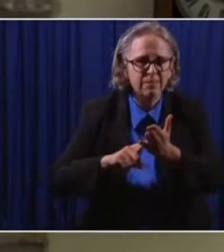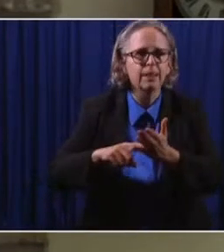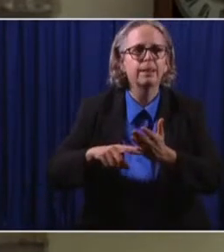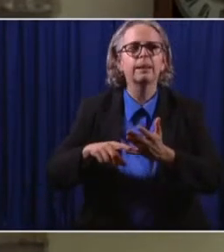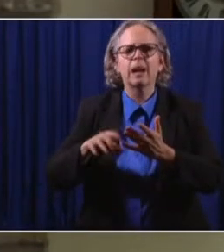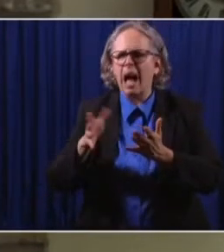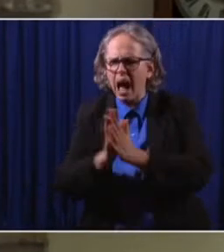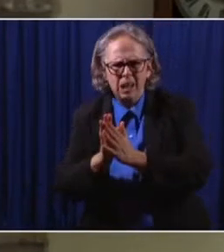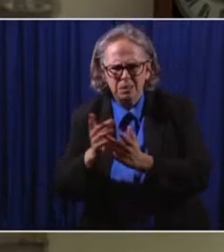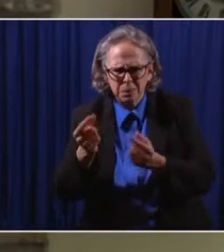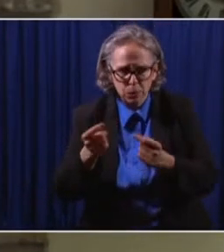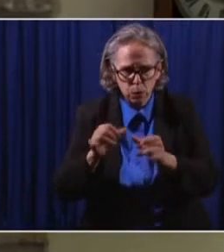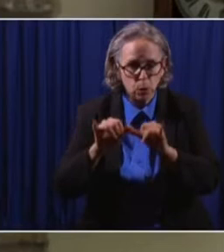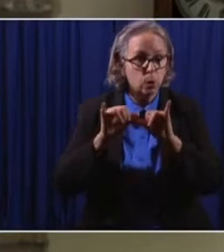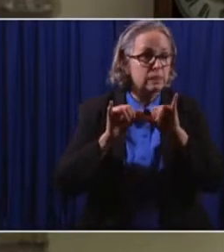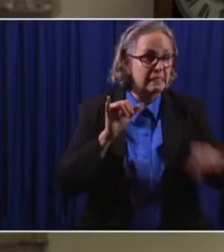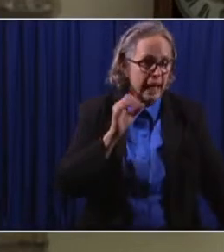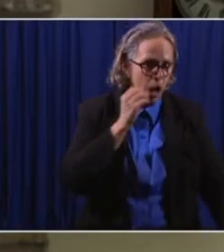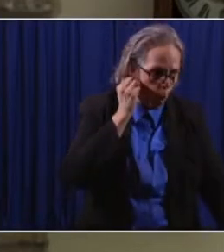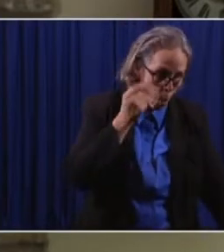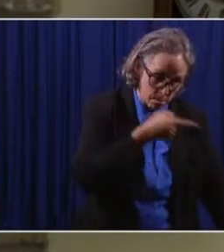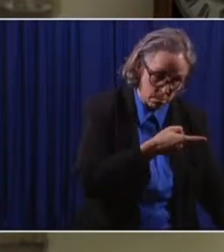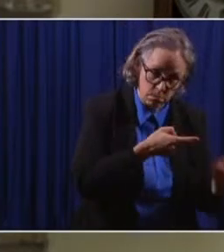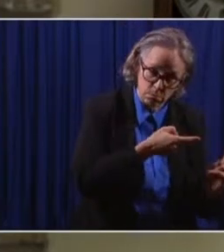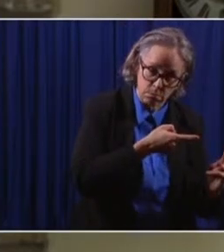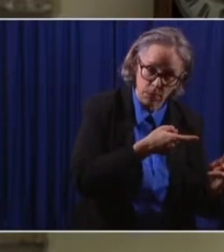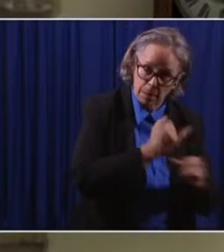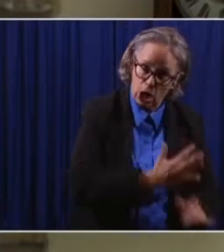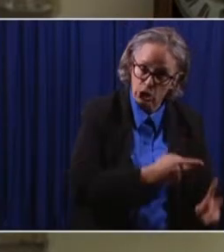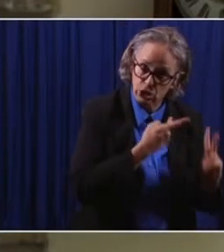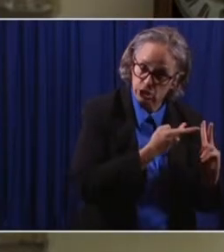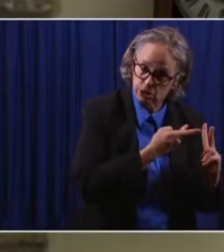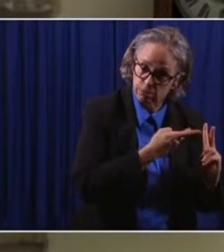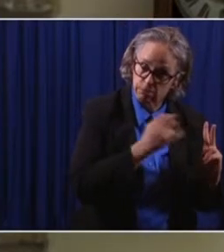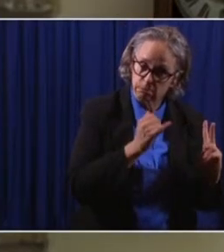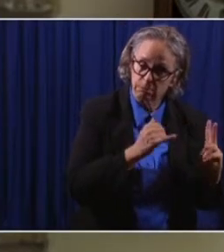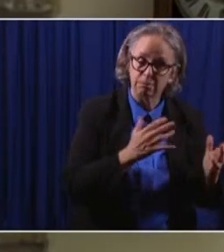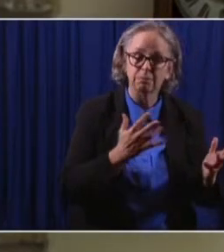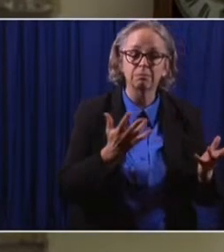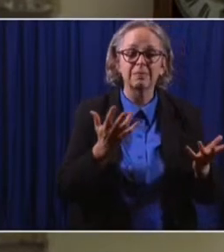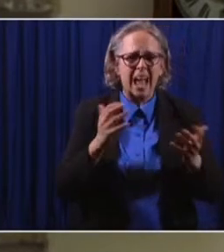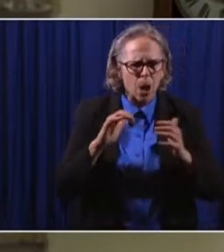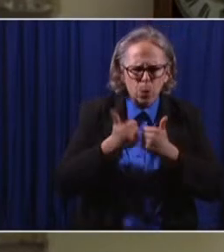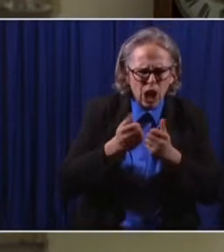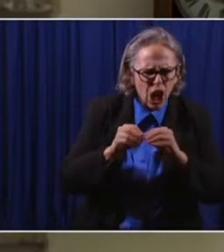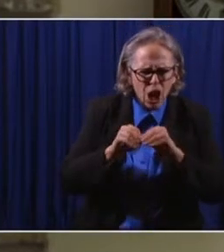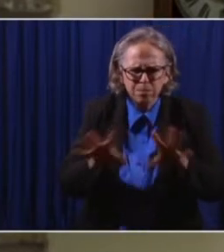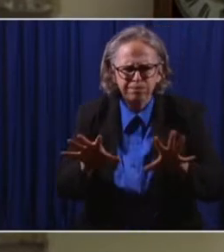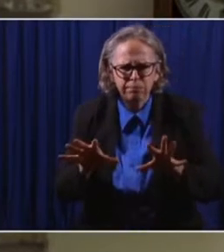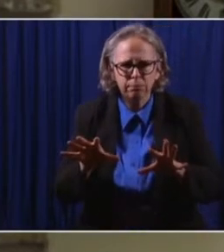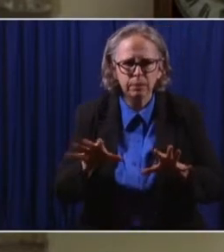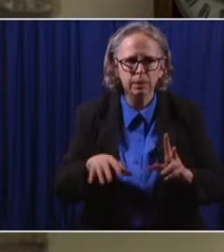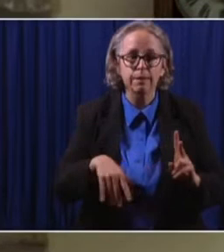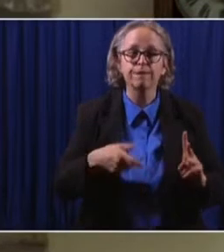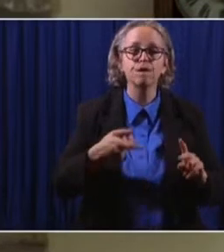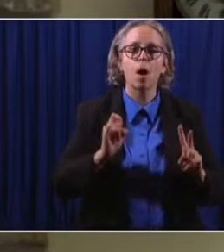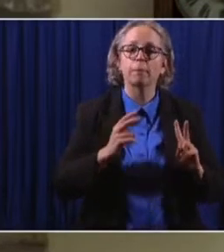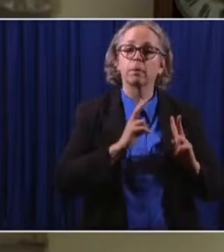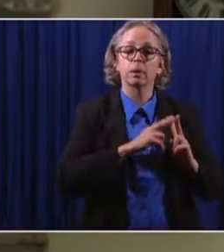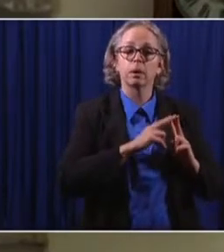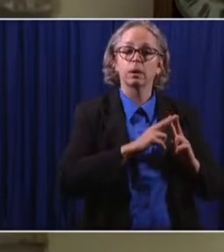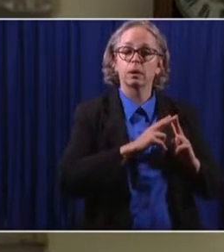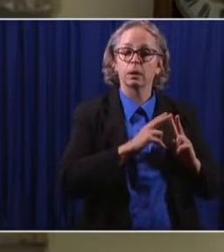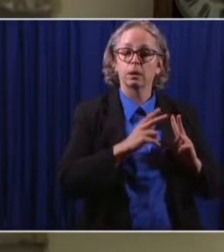outbreak, and this is something that is significant, the outbreak was limited to those 2 players with 5 people quarantined as a